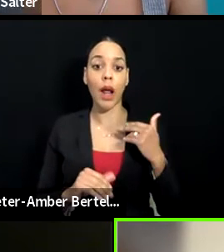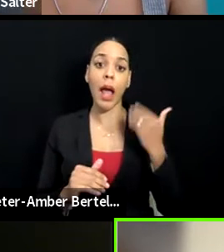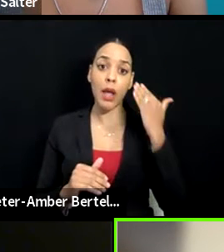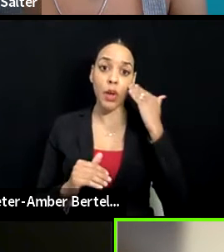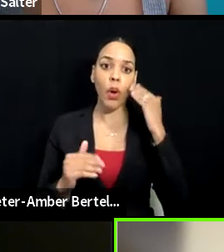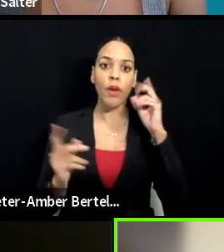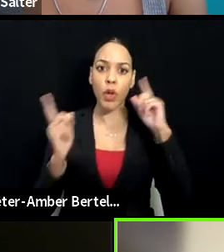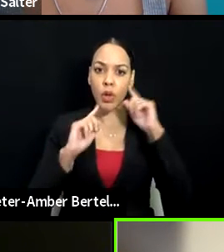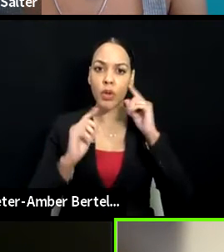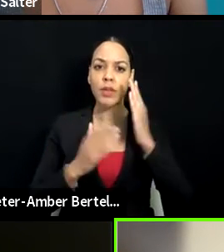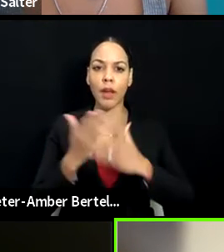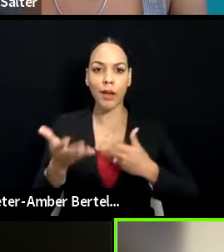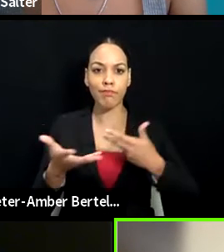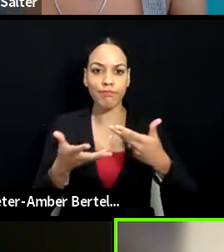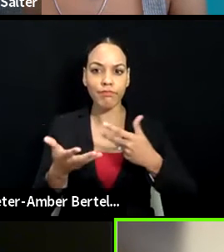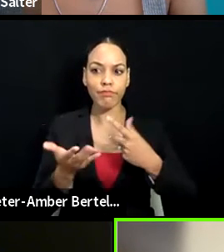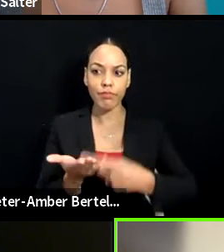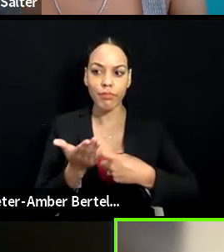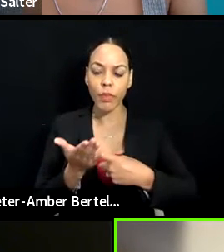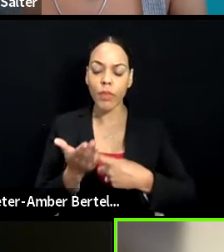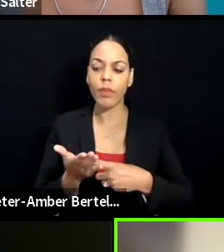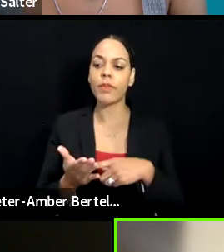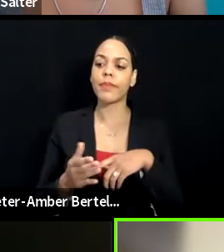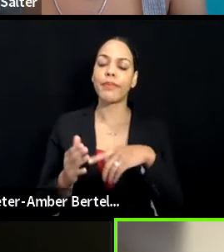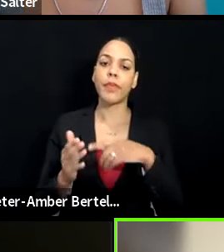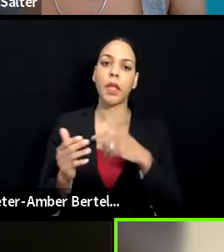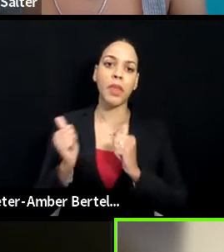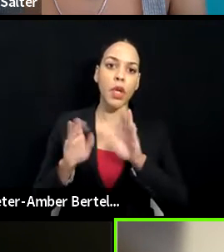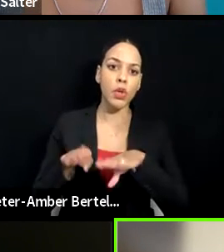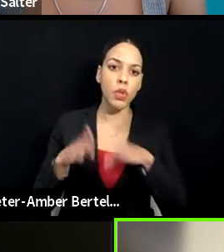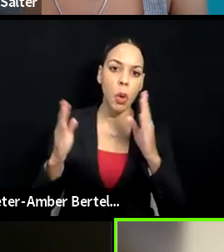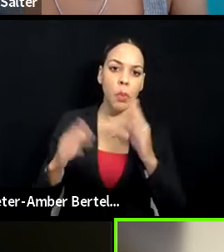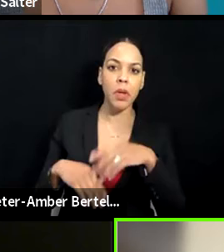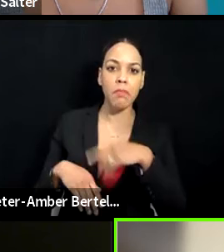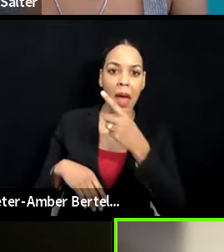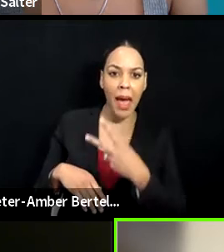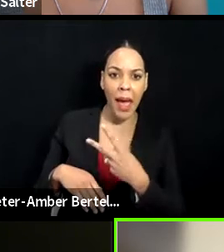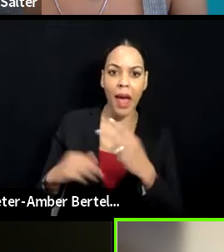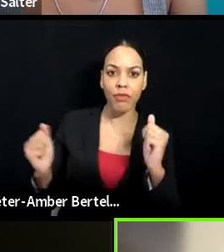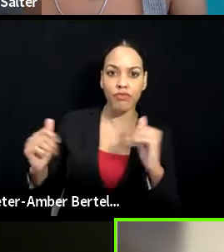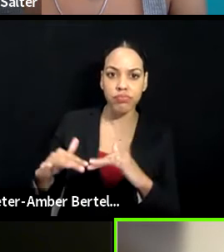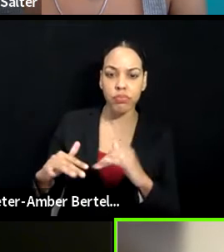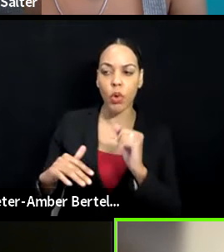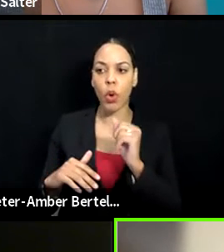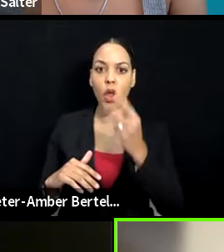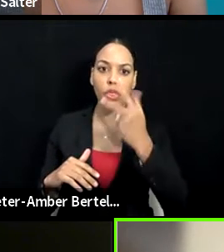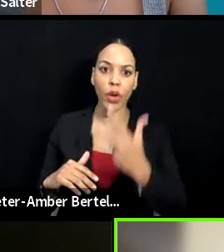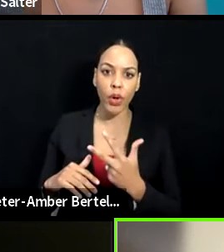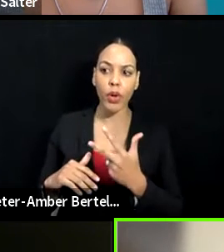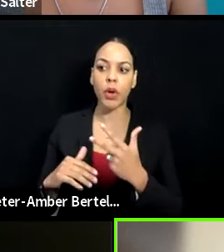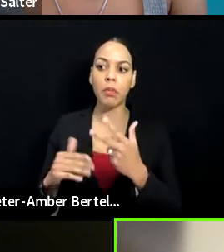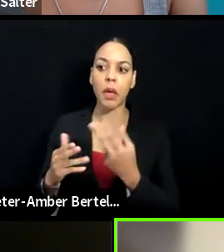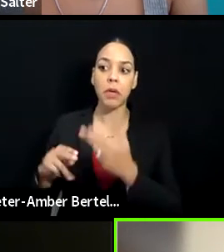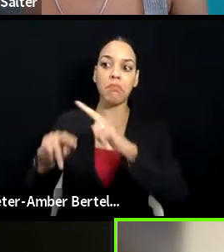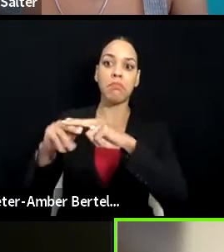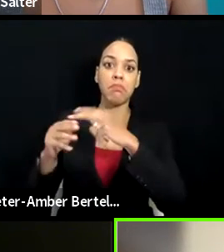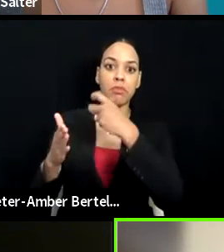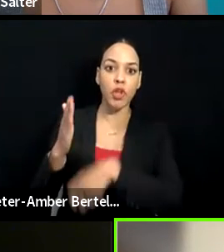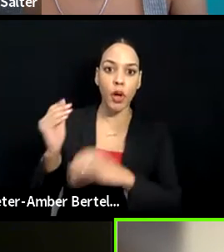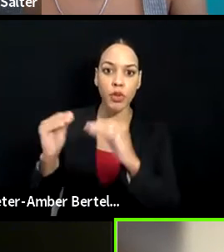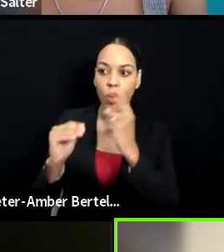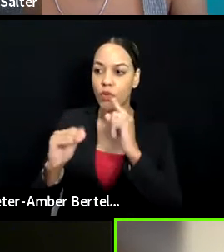know, theaters opening up at half capacity or one third capacity, having to charge more for ticket prices. I really hope